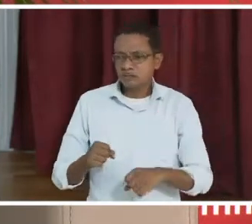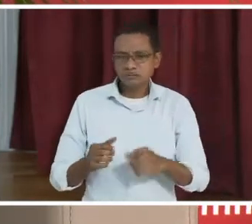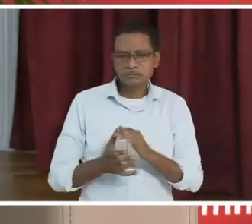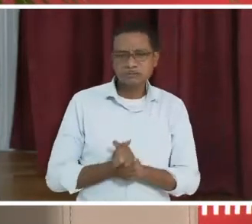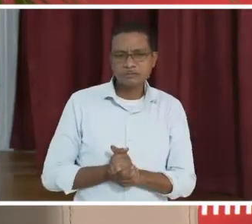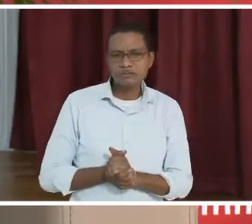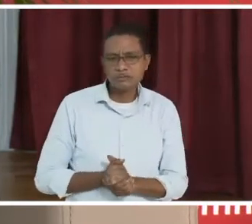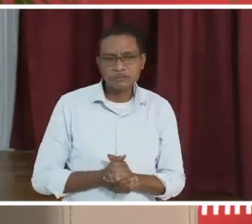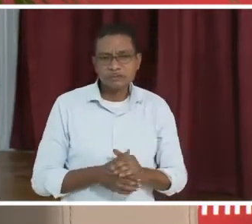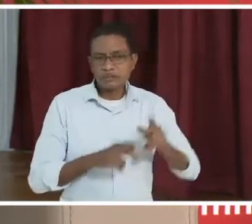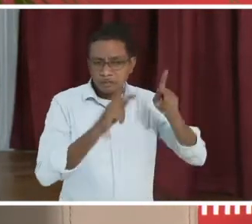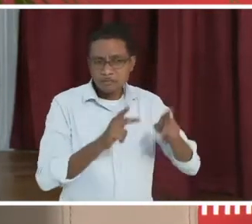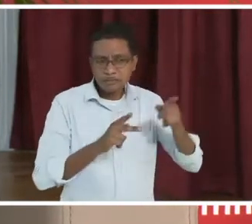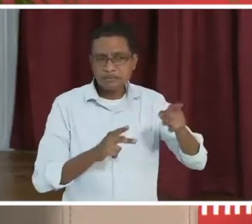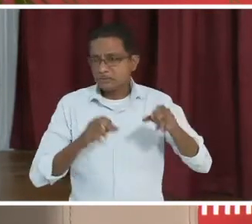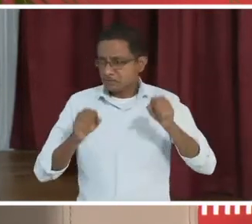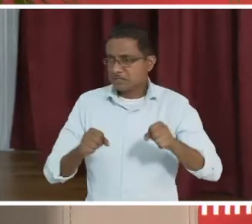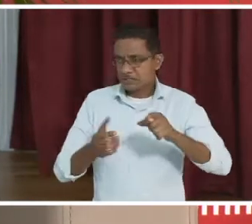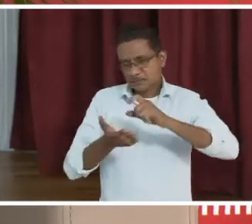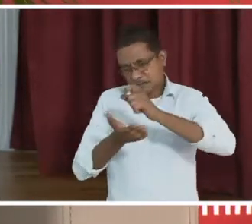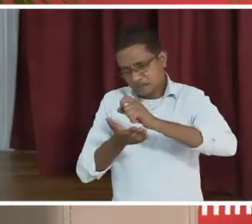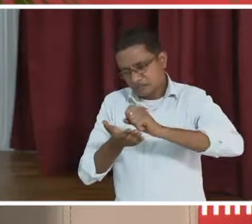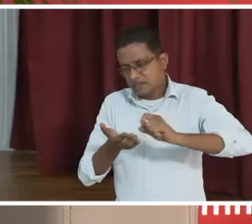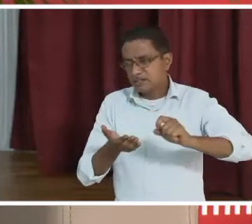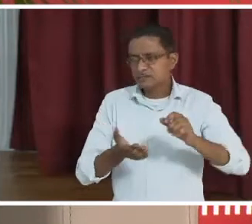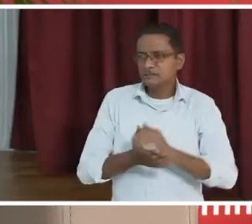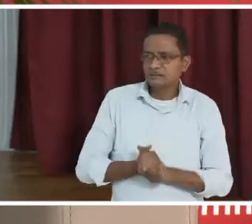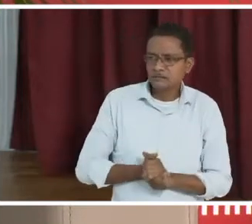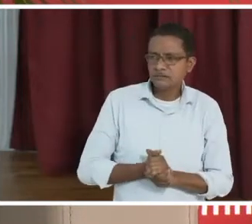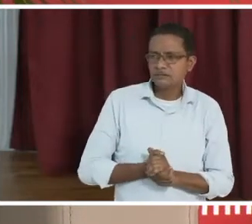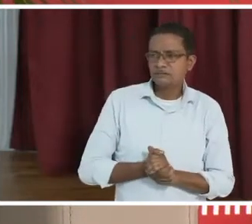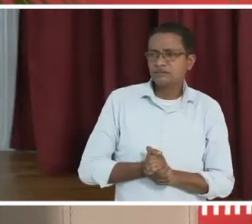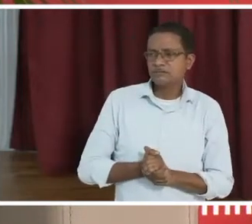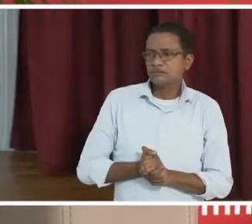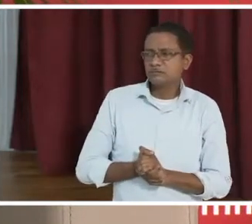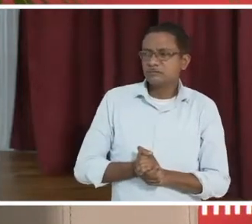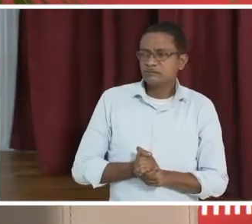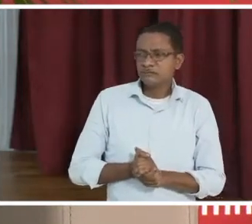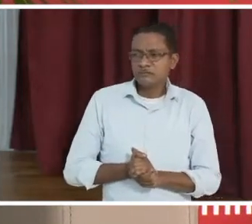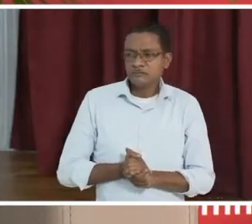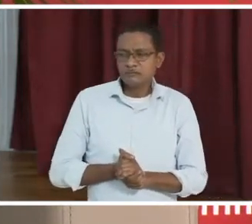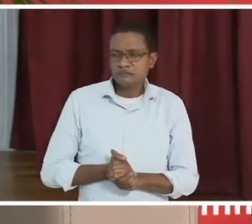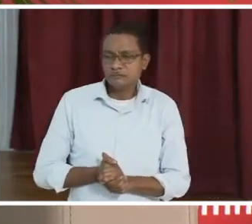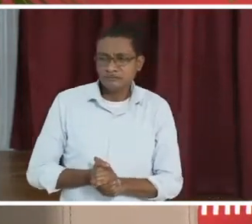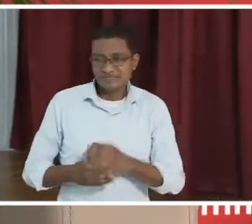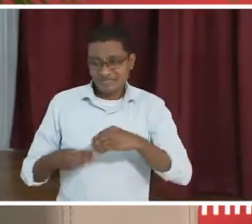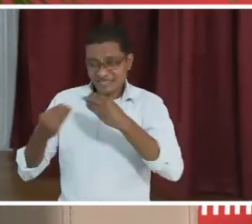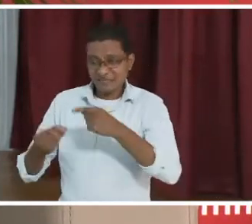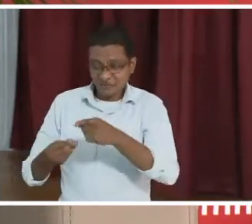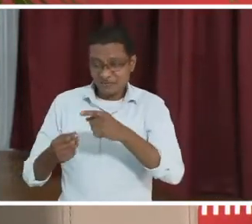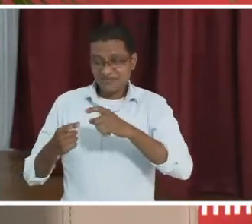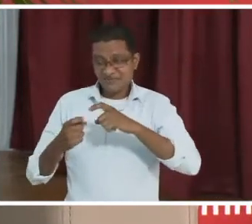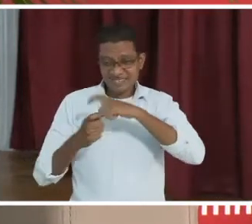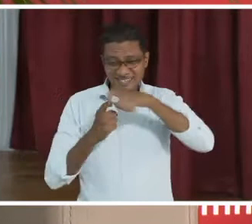the customer is able to sign the deed of sublease. And because it varies, to give you an exact timeline,